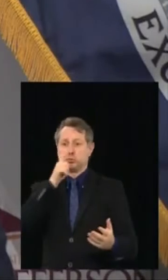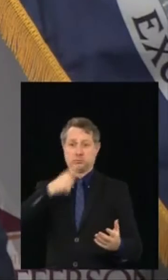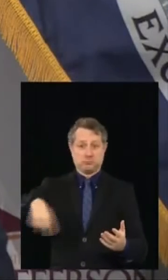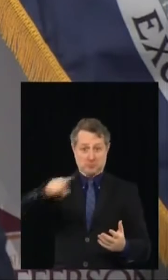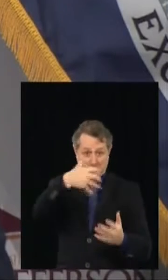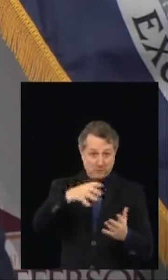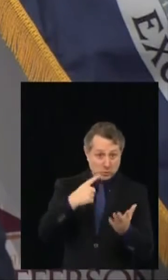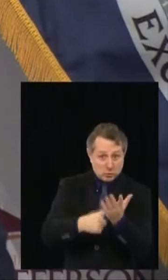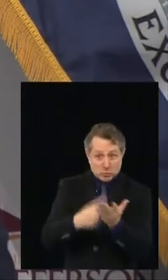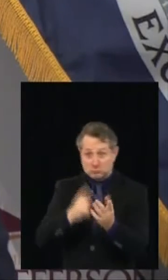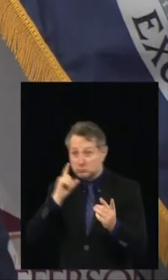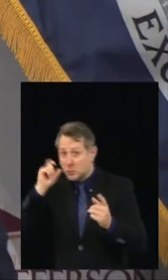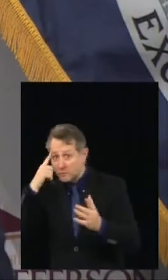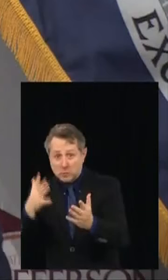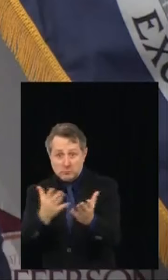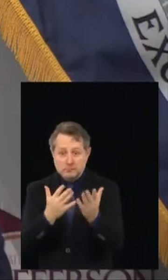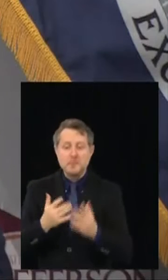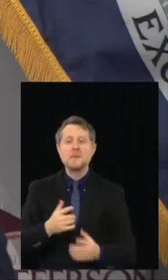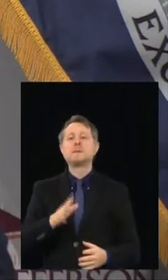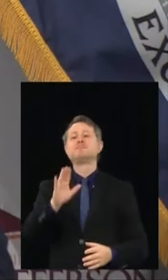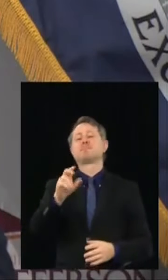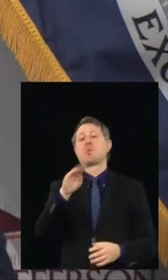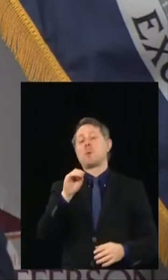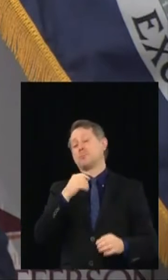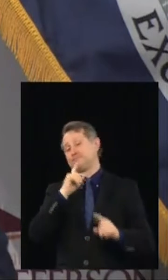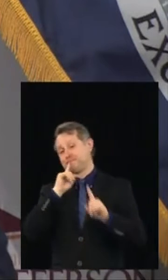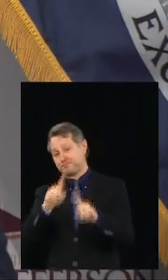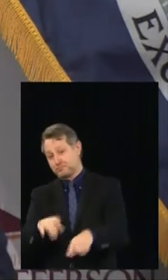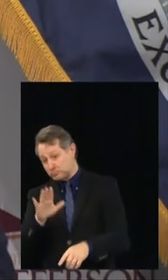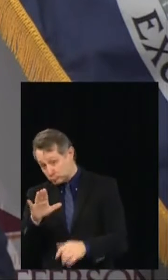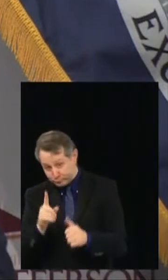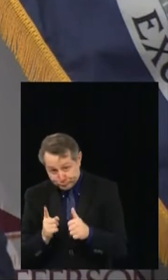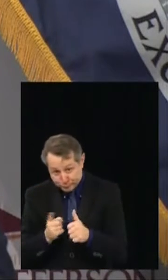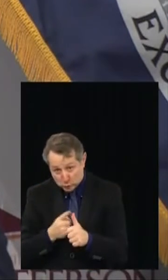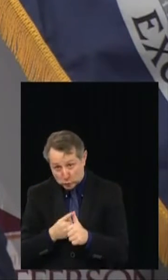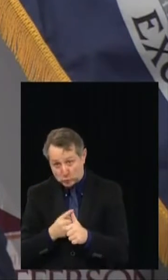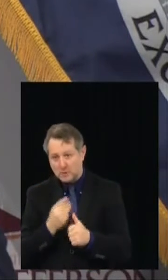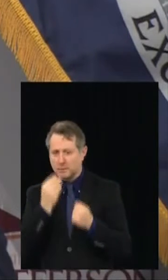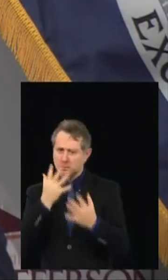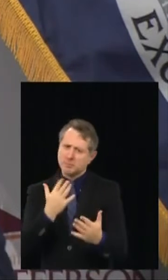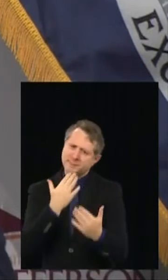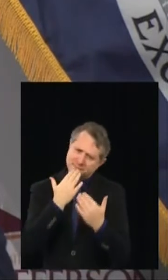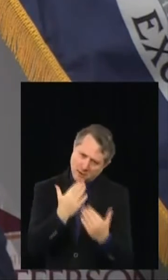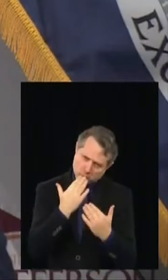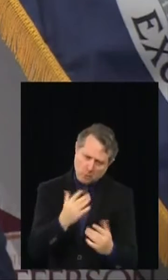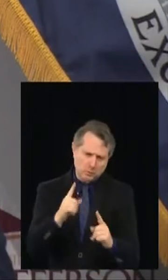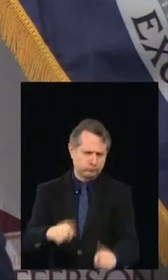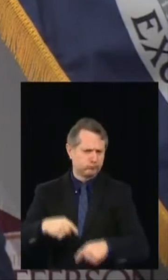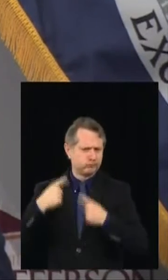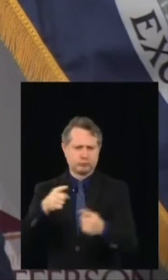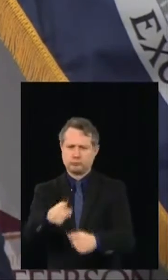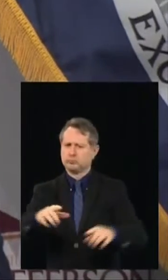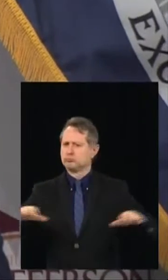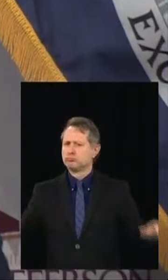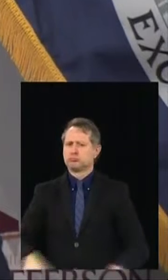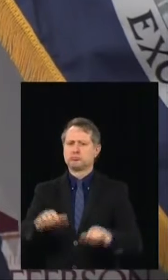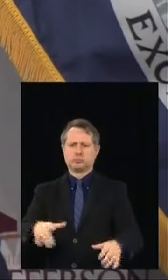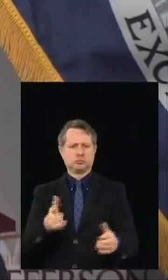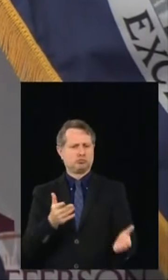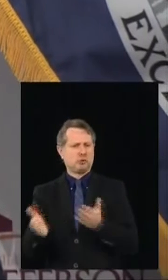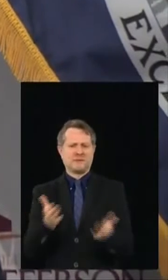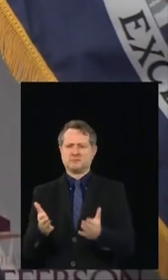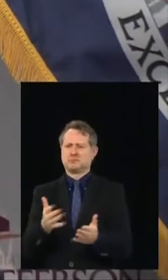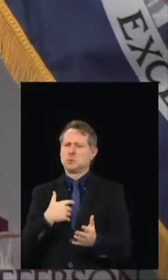Well, first I say to them, I thank them for the service that they've been doing. Again, I feel